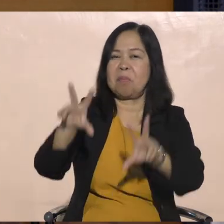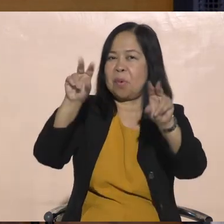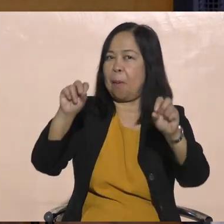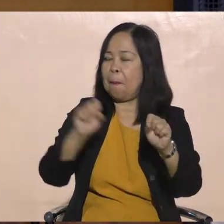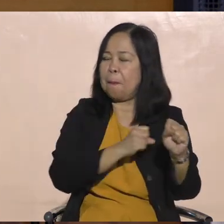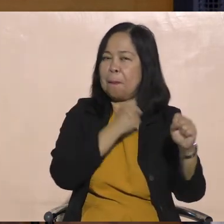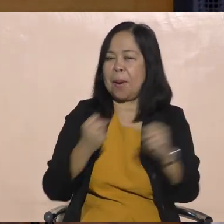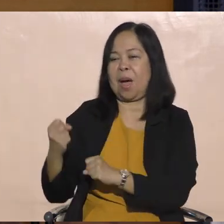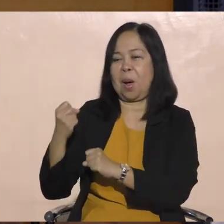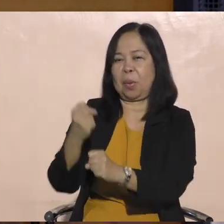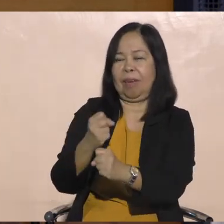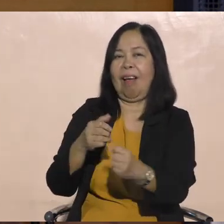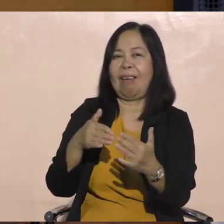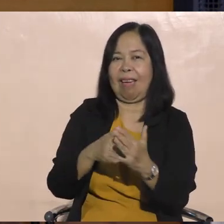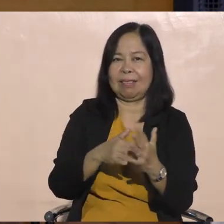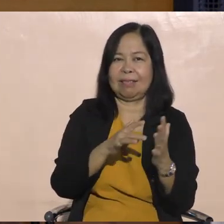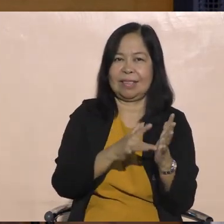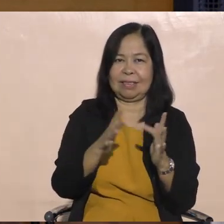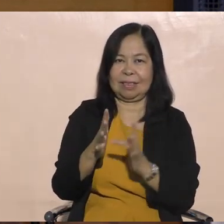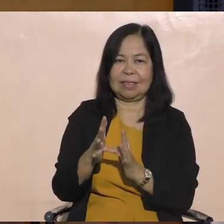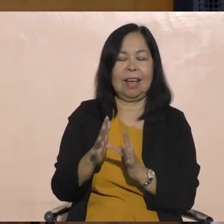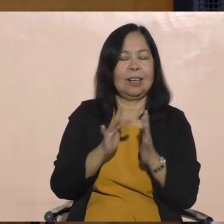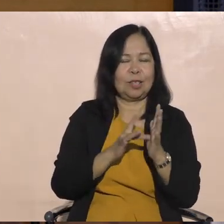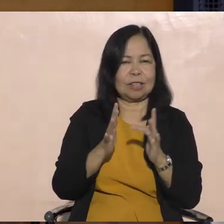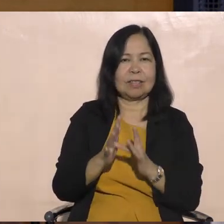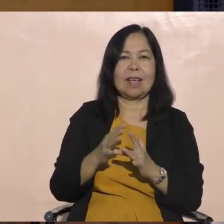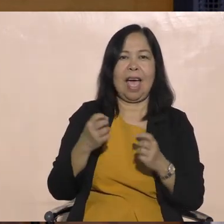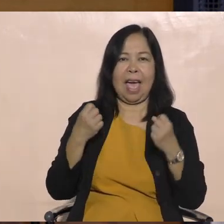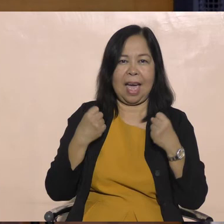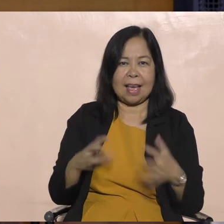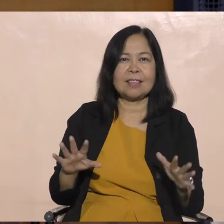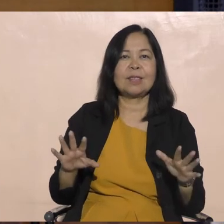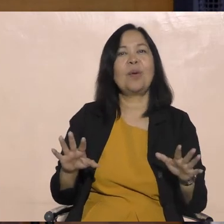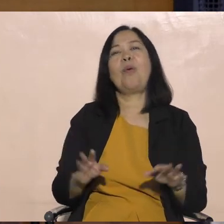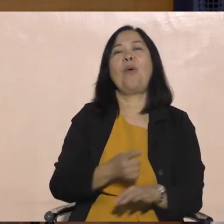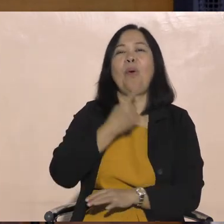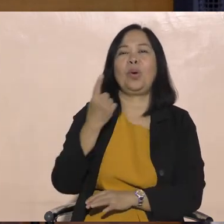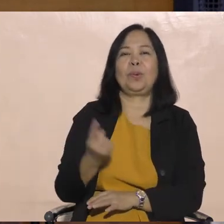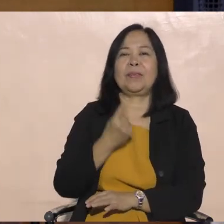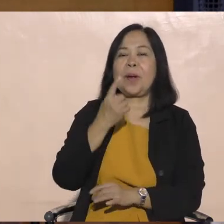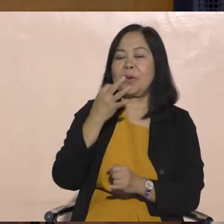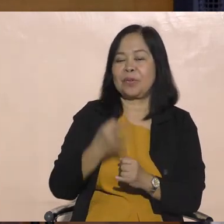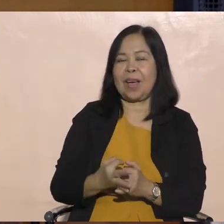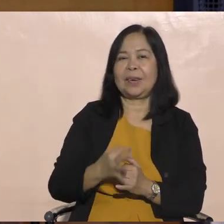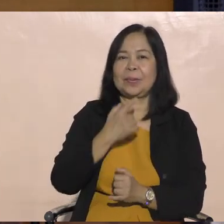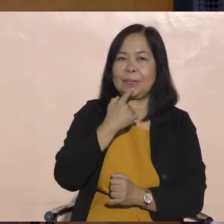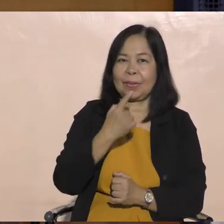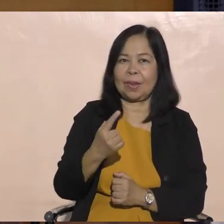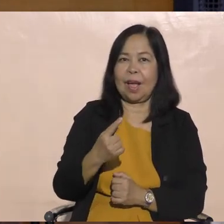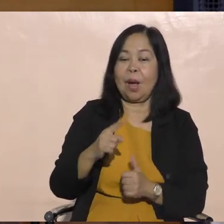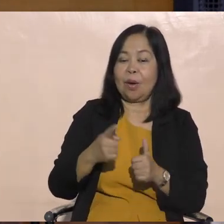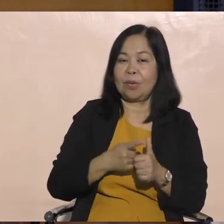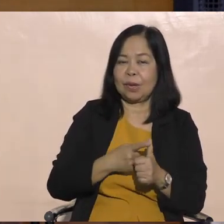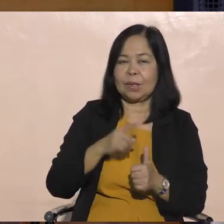us. Jesus has always the final say. Amen. Dalaygo ng Diyos. 1